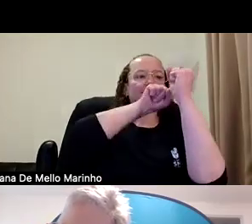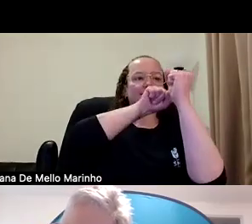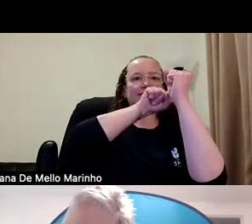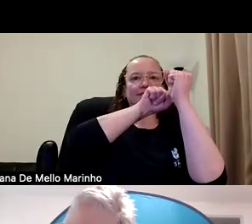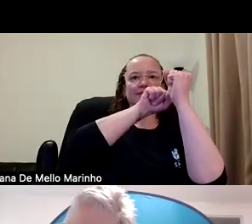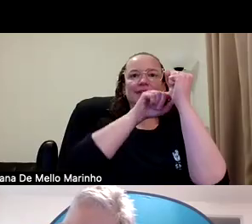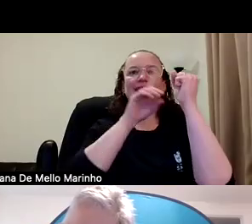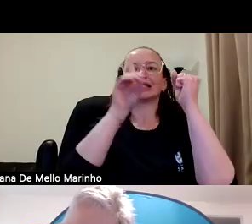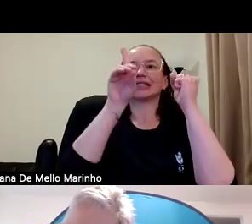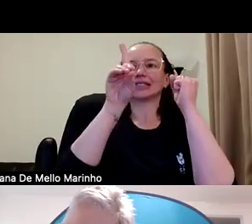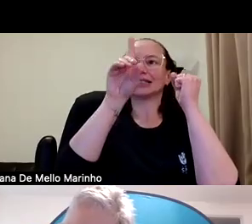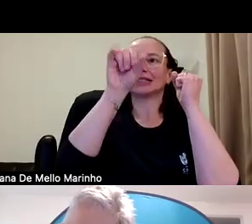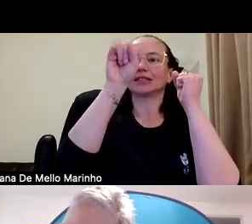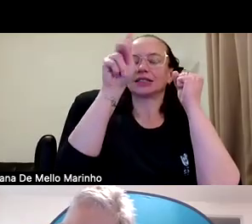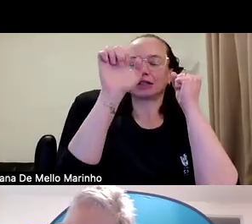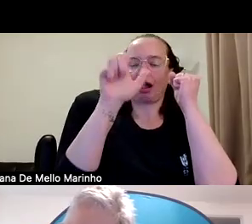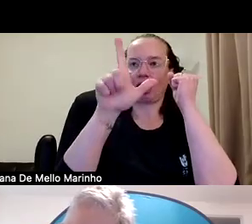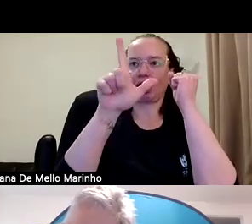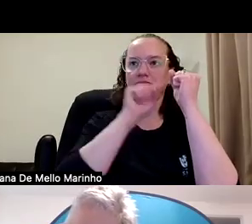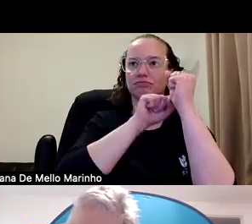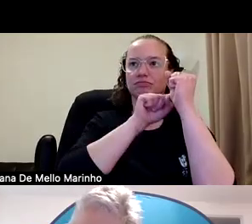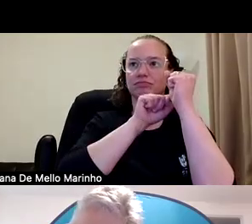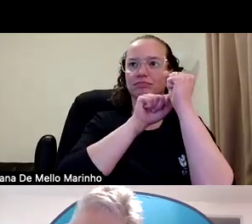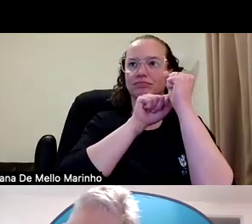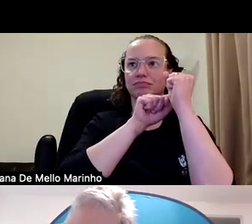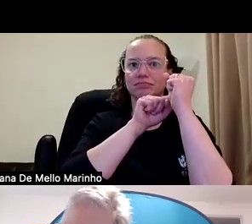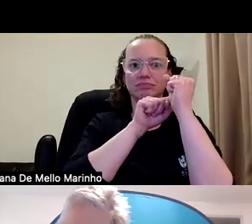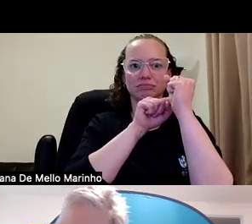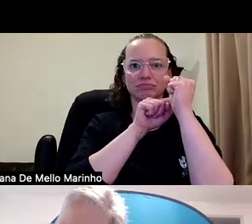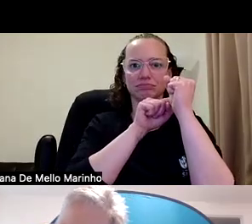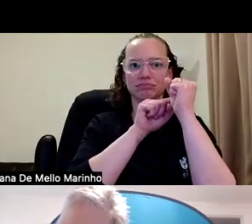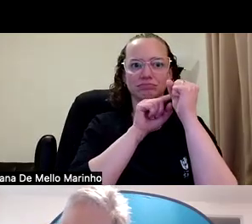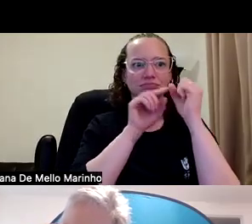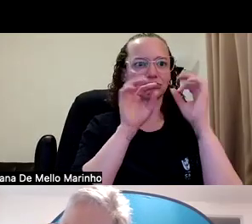And whatever side is further from that line is the distal.